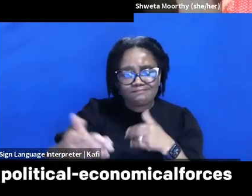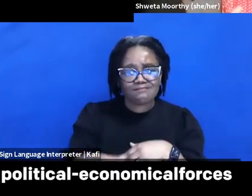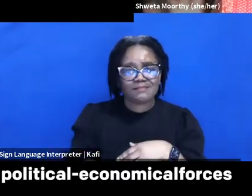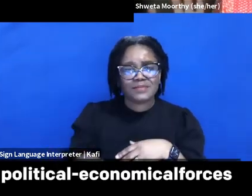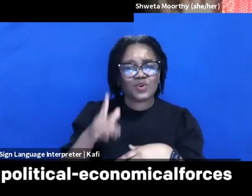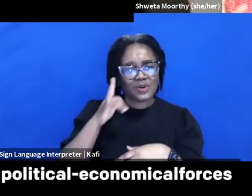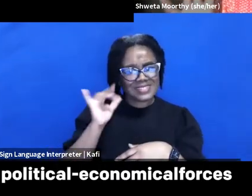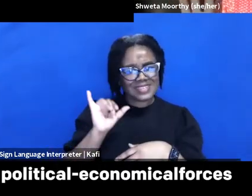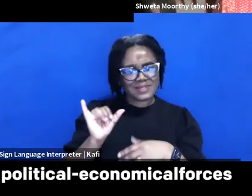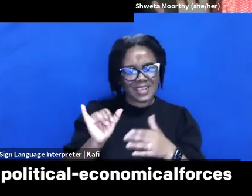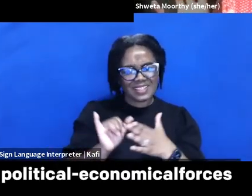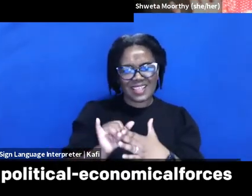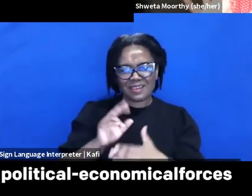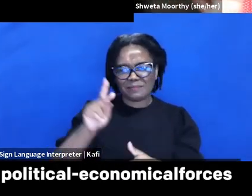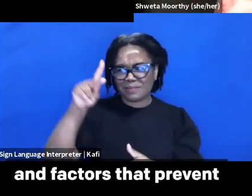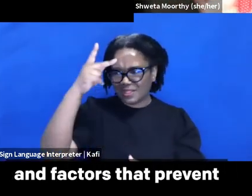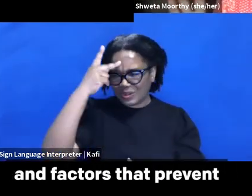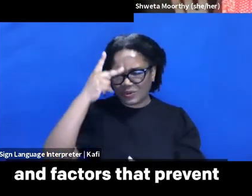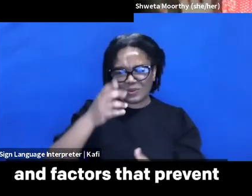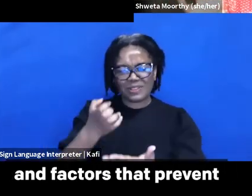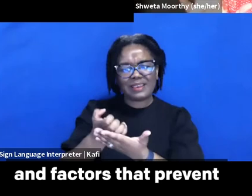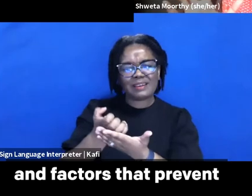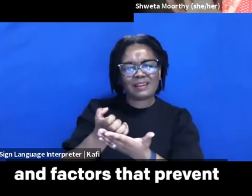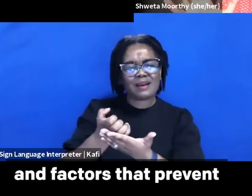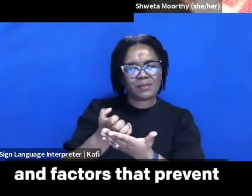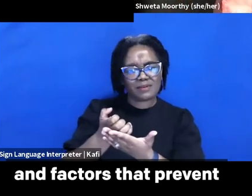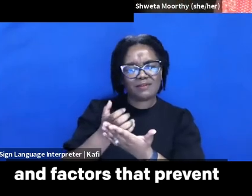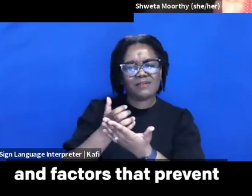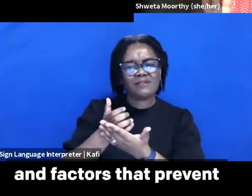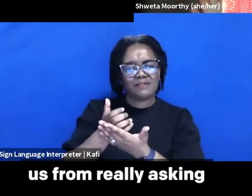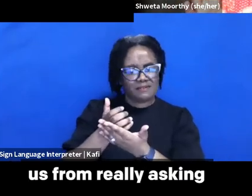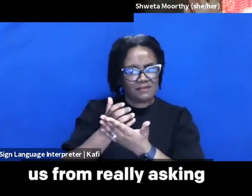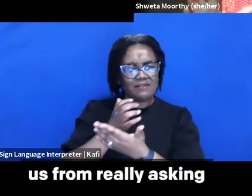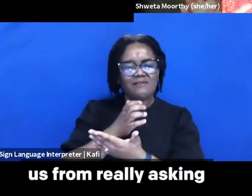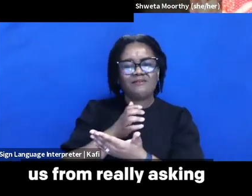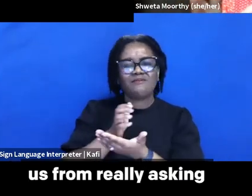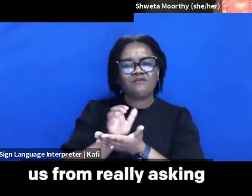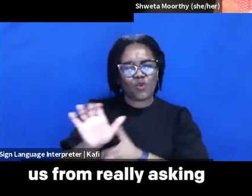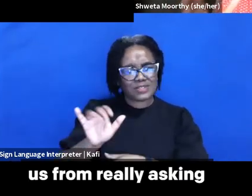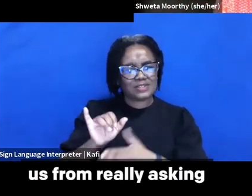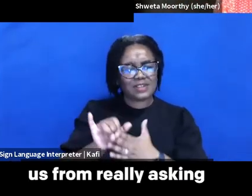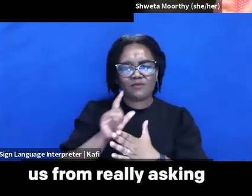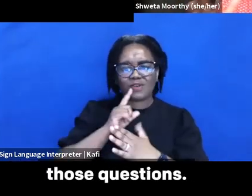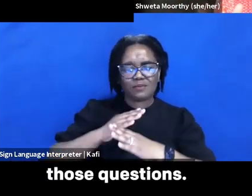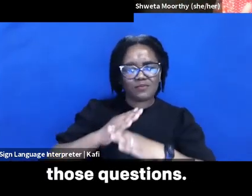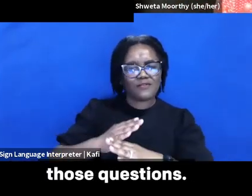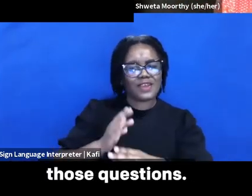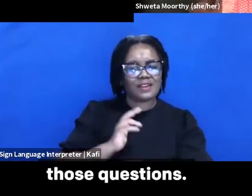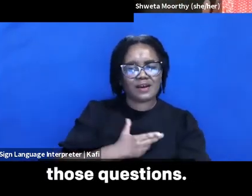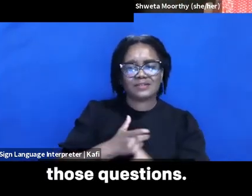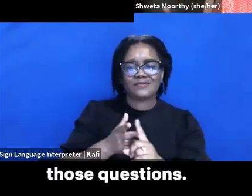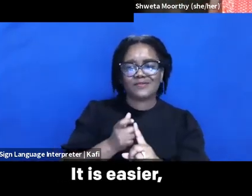political, economical forces and factors that prevent us from really asking